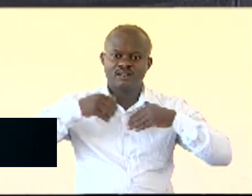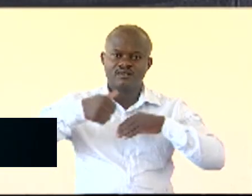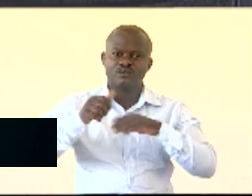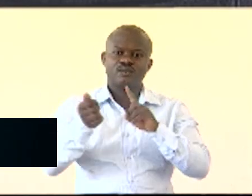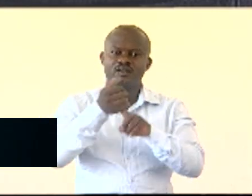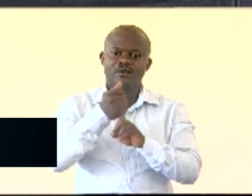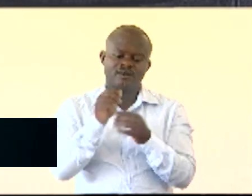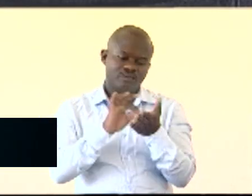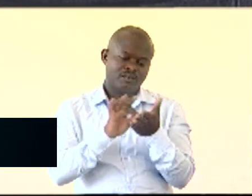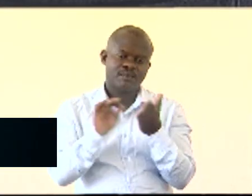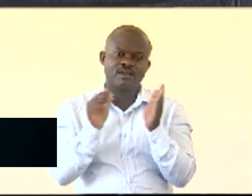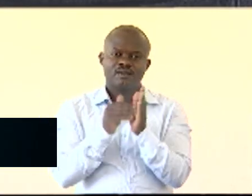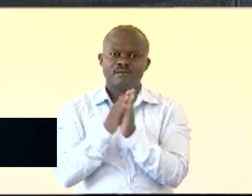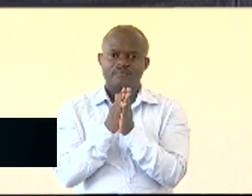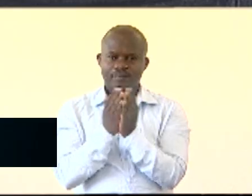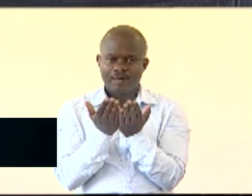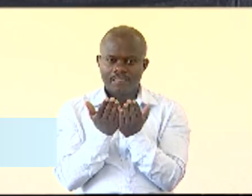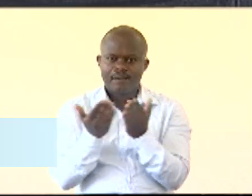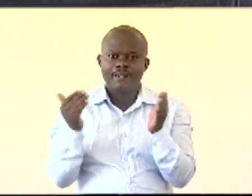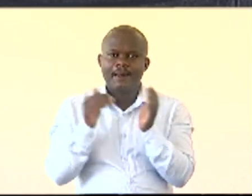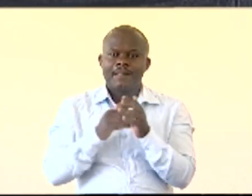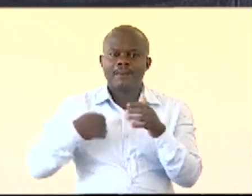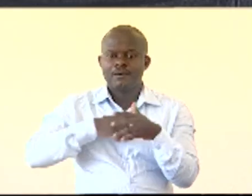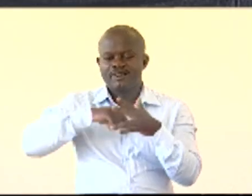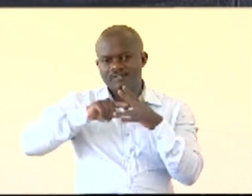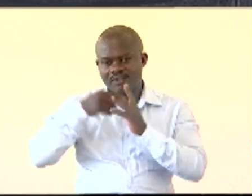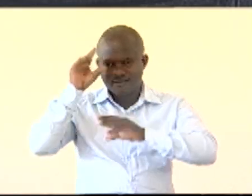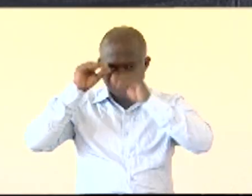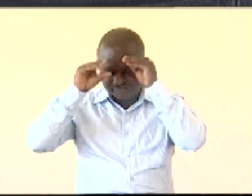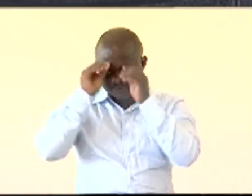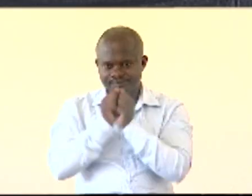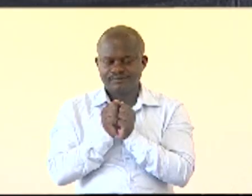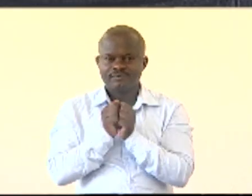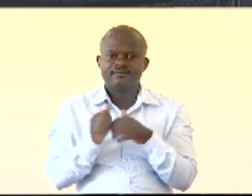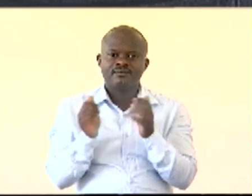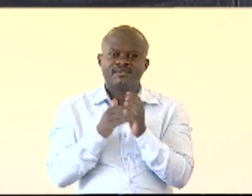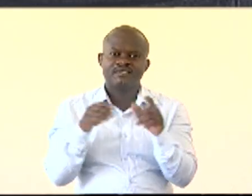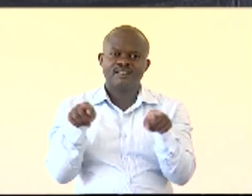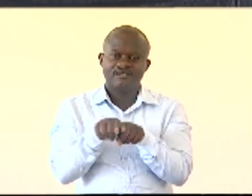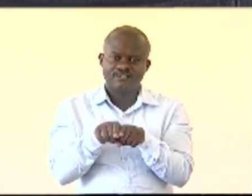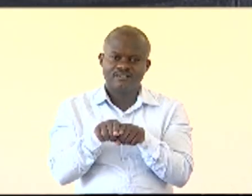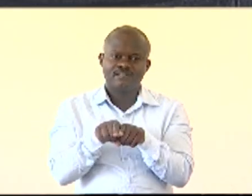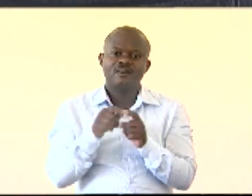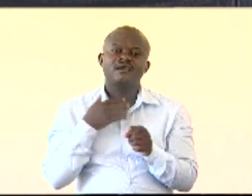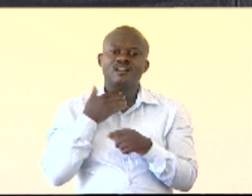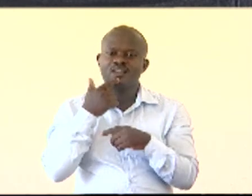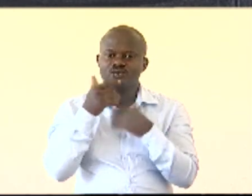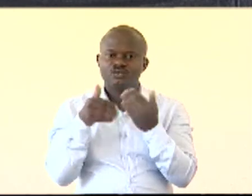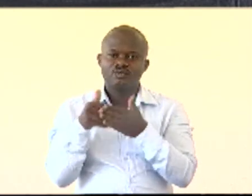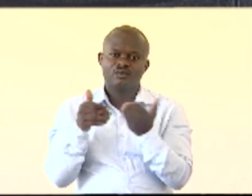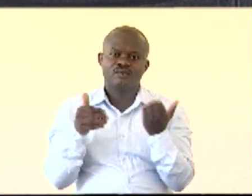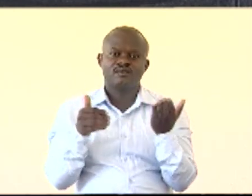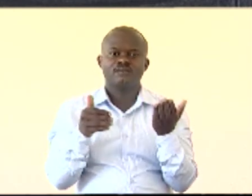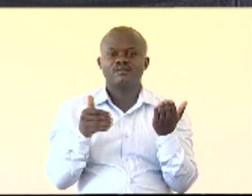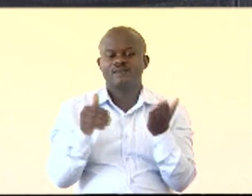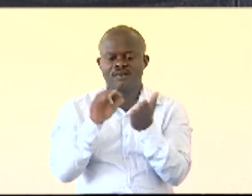pen, a notebook, and we start our lesson. And even I would like to tell